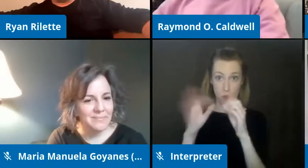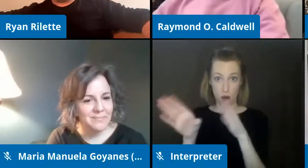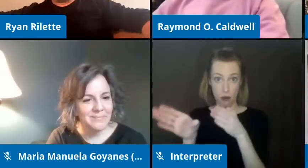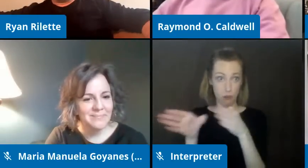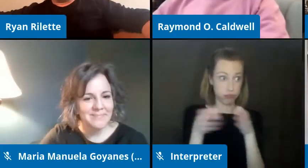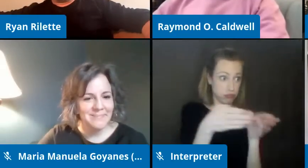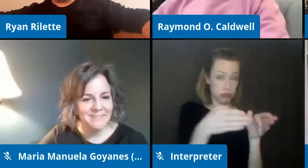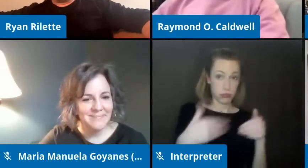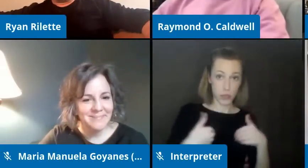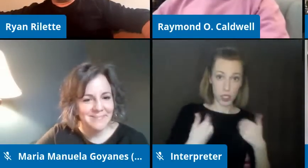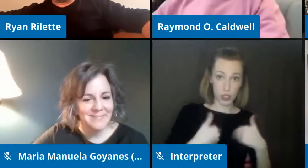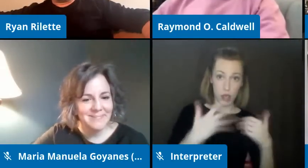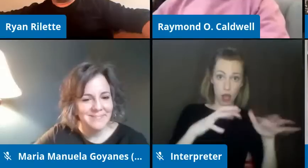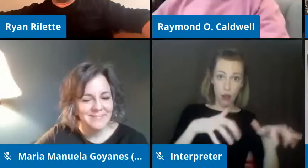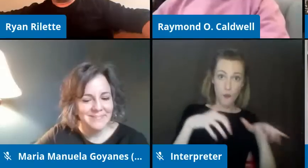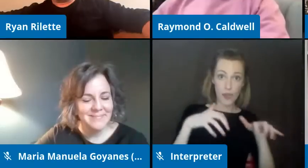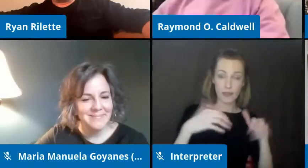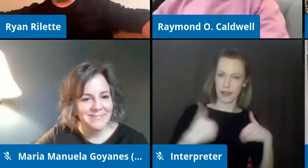older people?